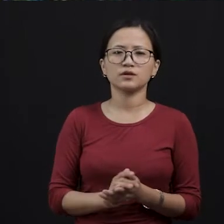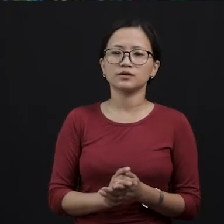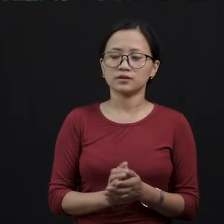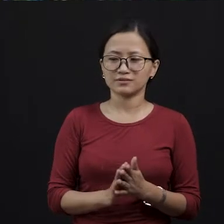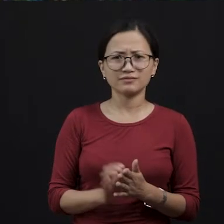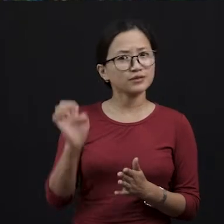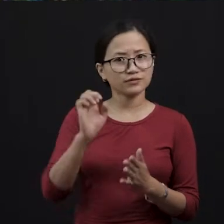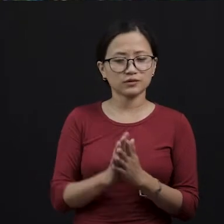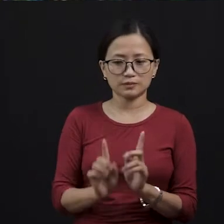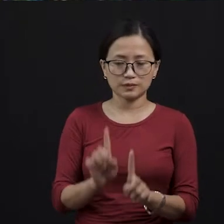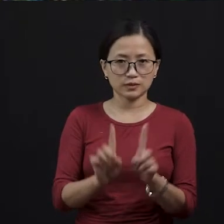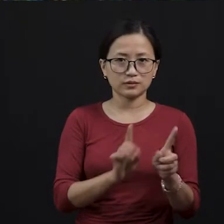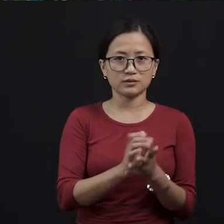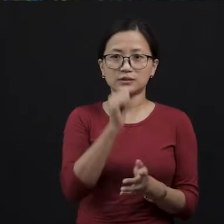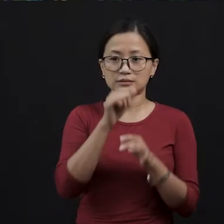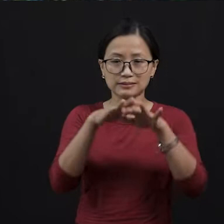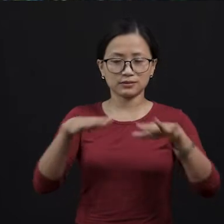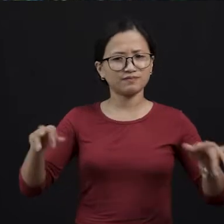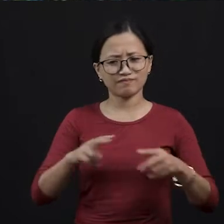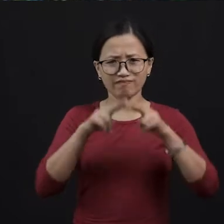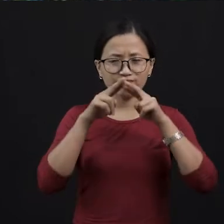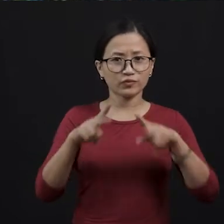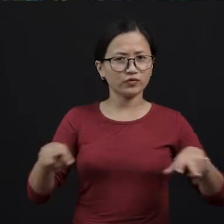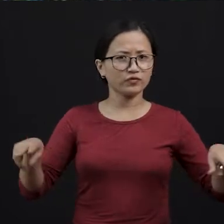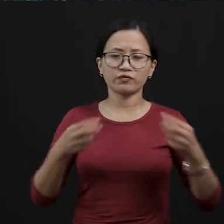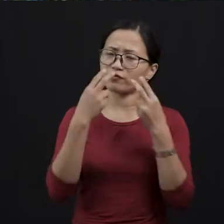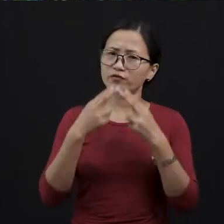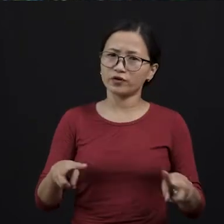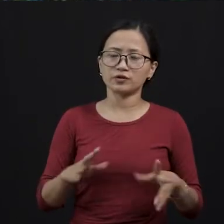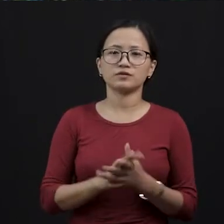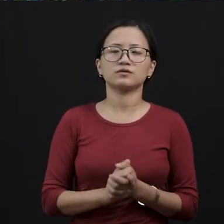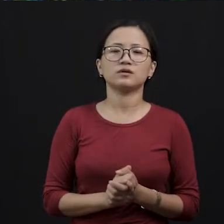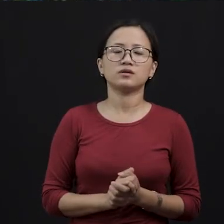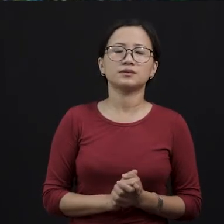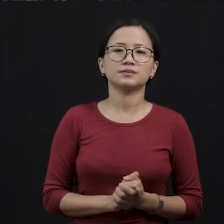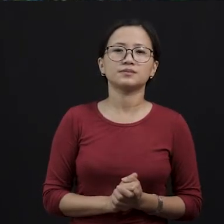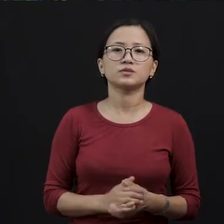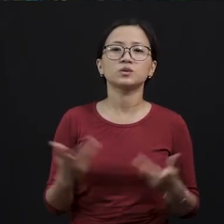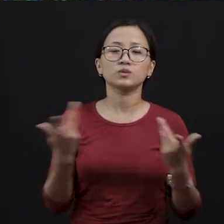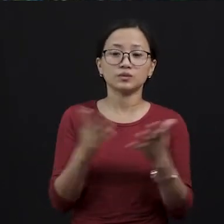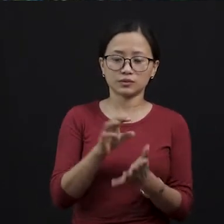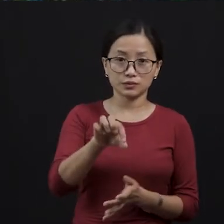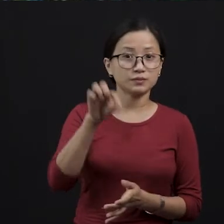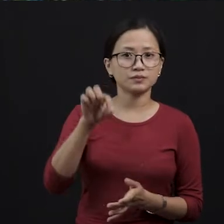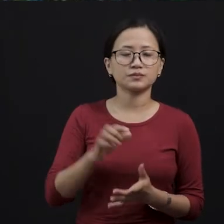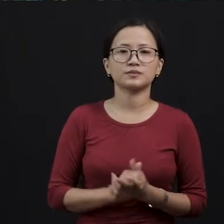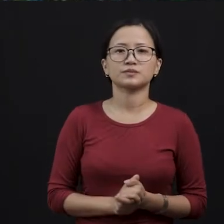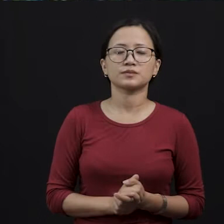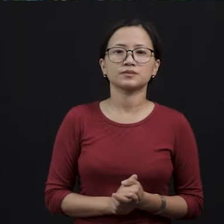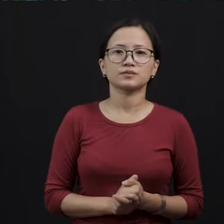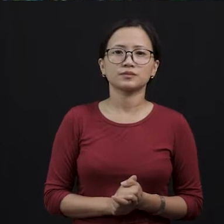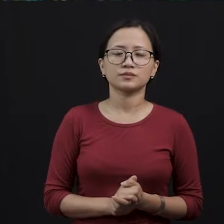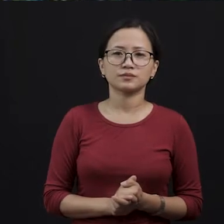in the sea are so different, isn't it? So, from all these pictures, what do we find? From all these